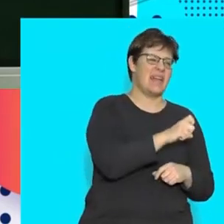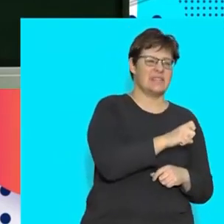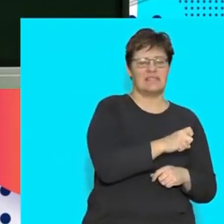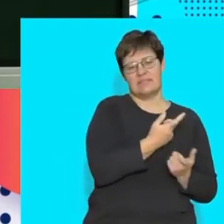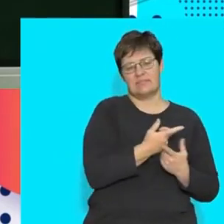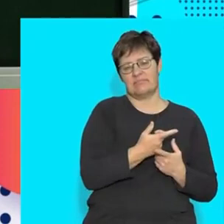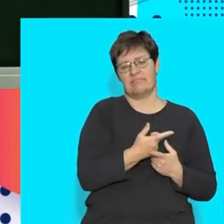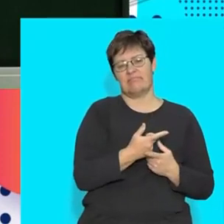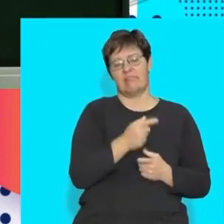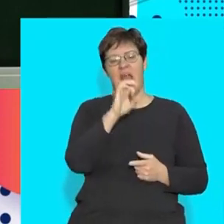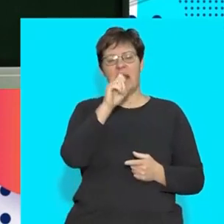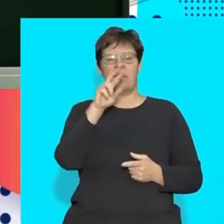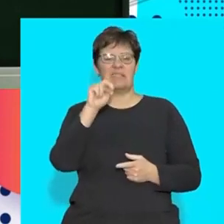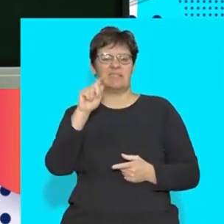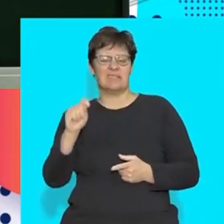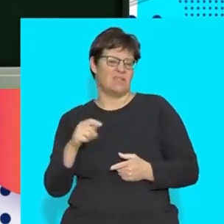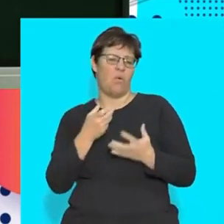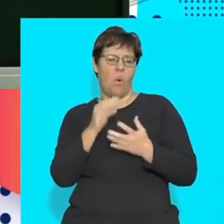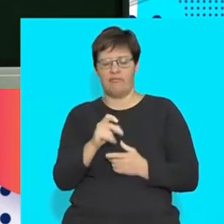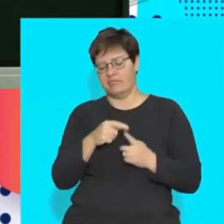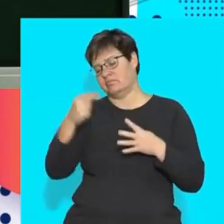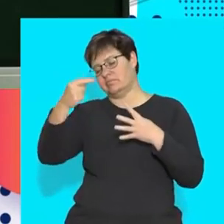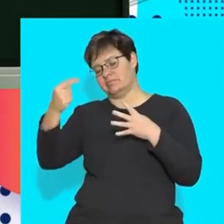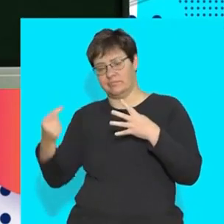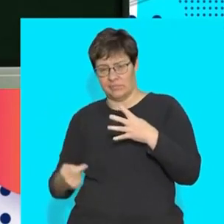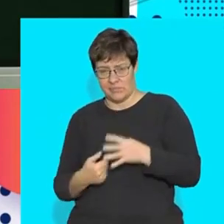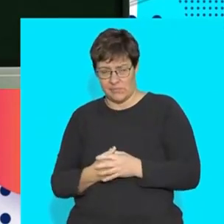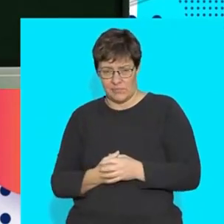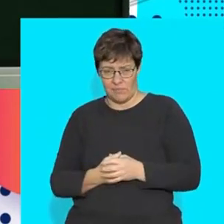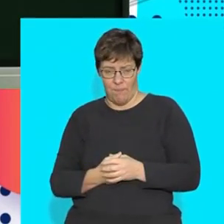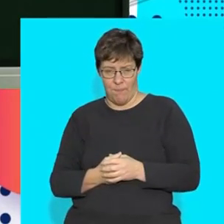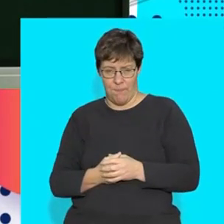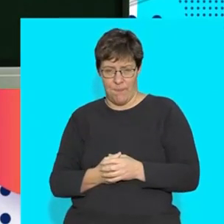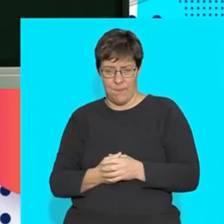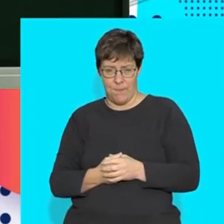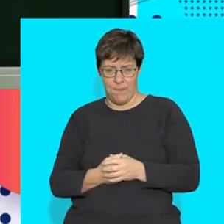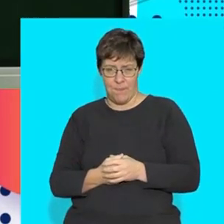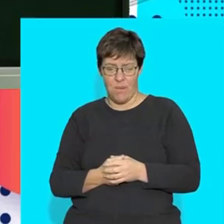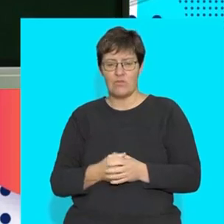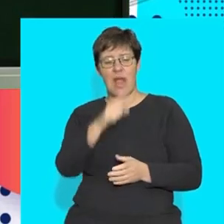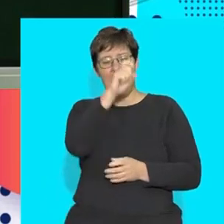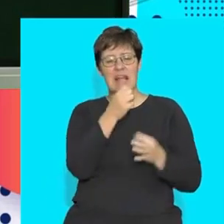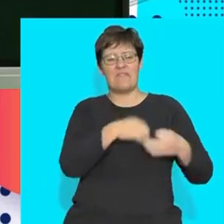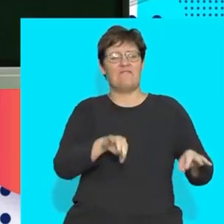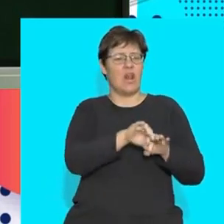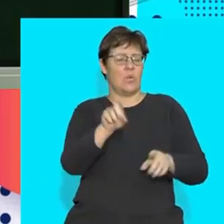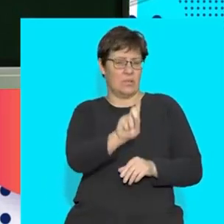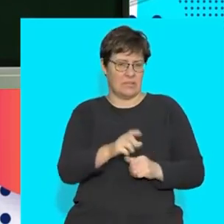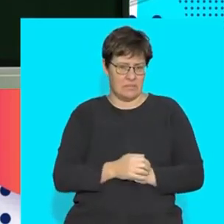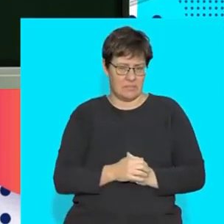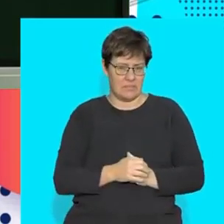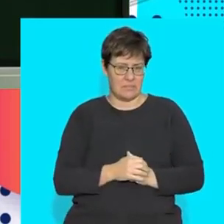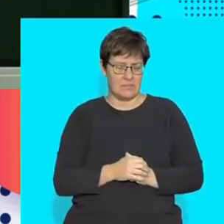an element of, and then you say which x values are there in that particular graph. But in